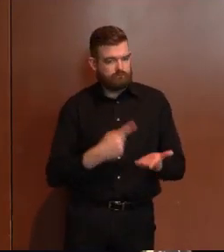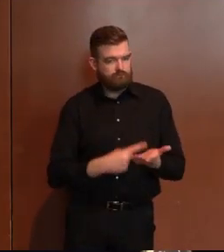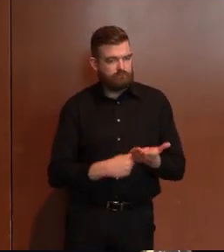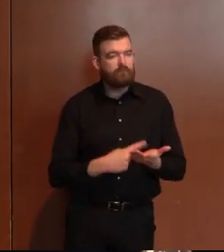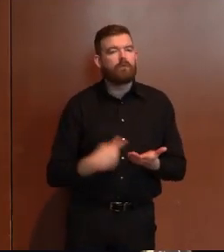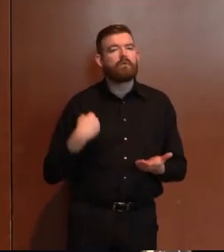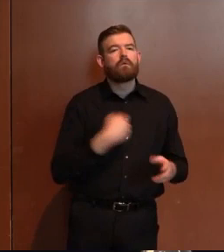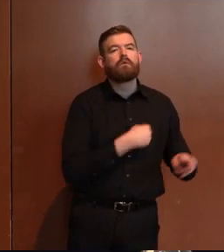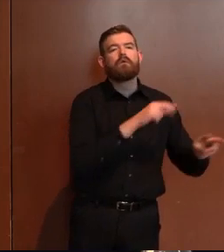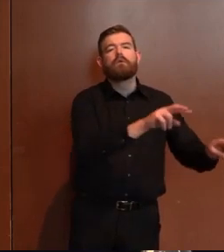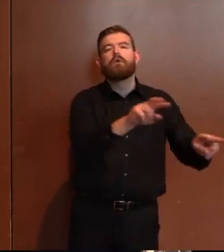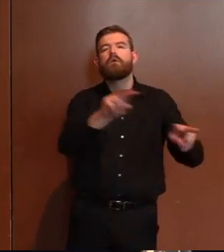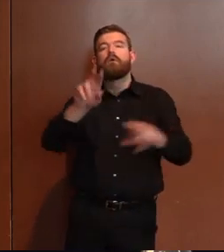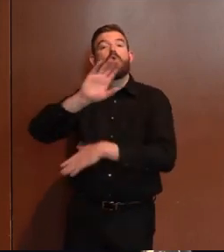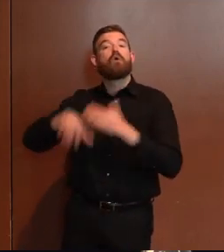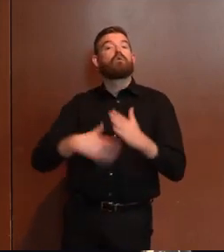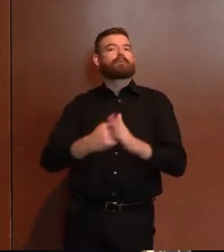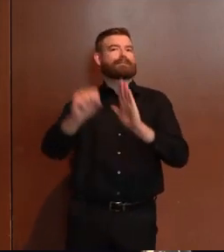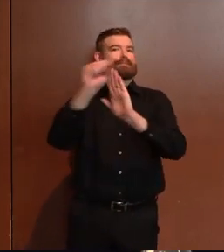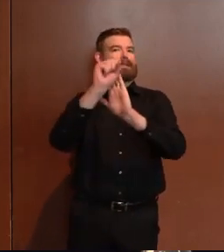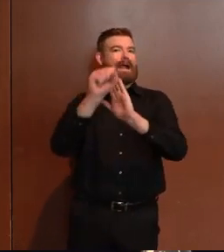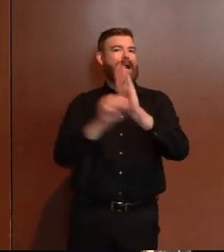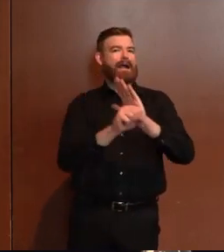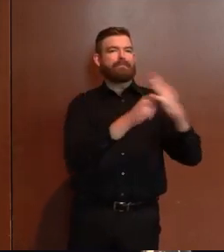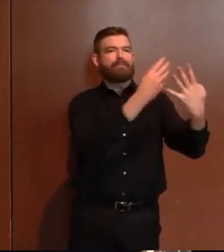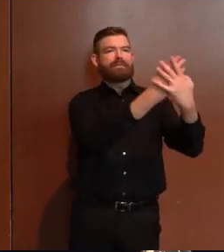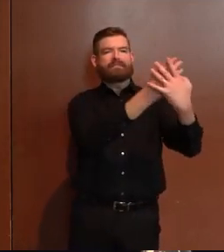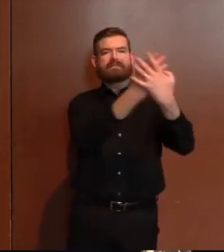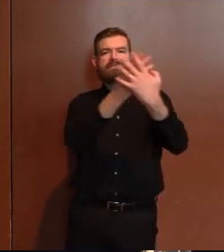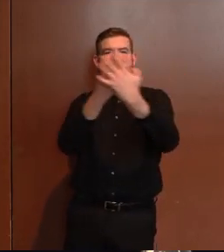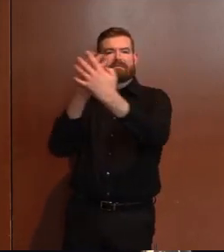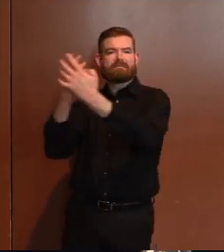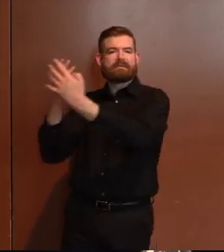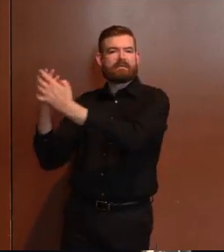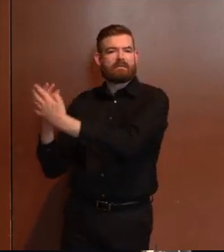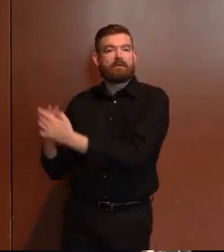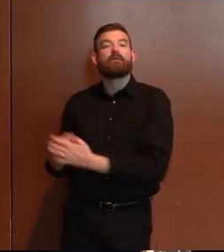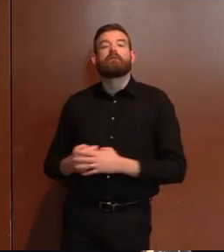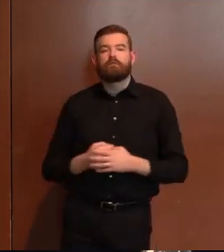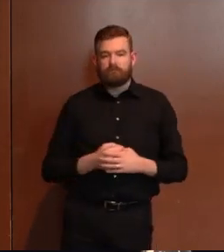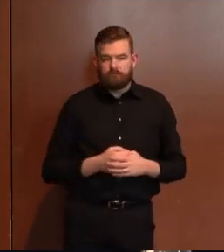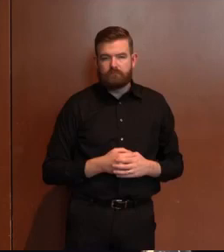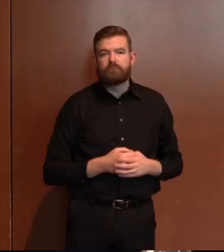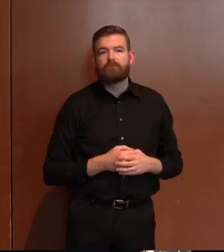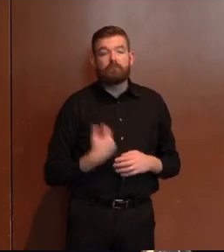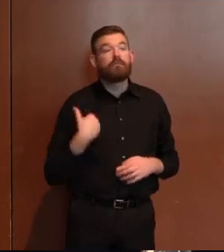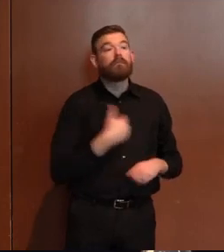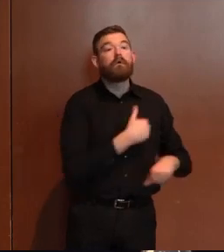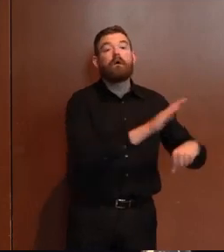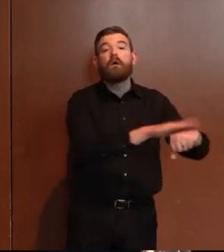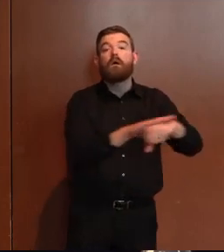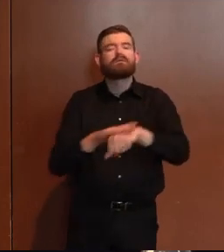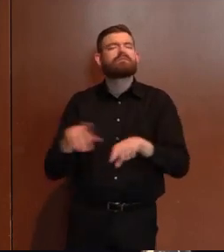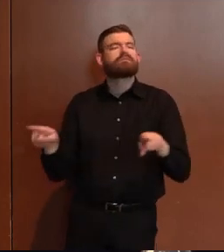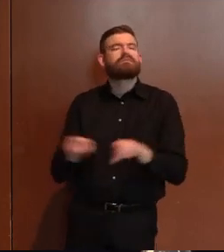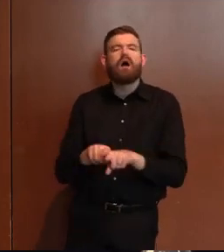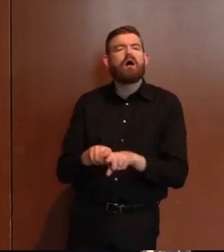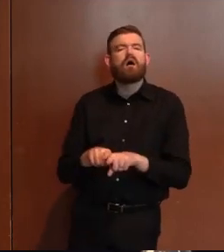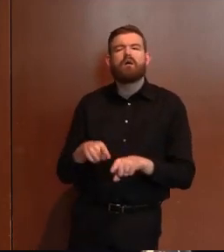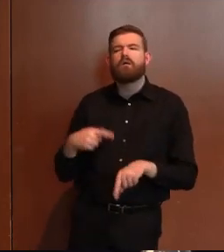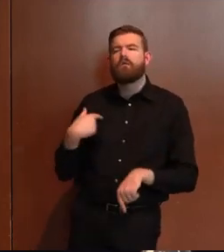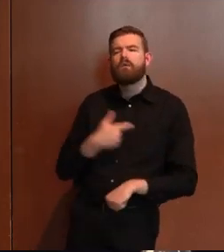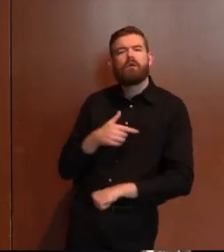state correctional institutions, the same guidance that we gave to long-term care institutions, that employees